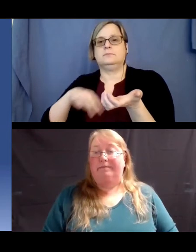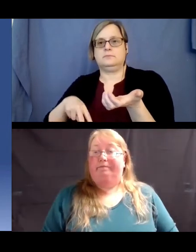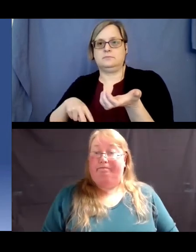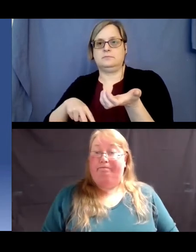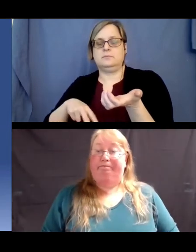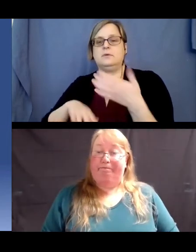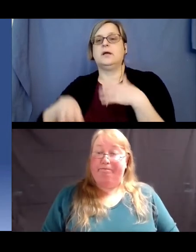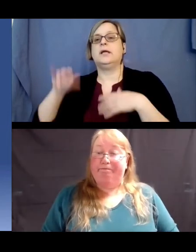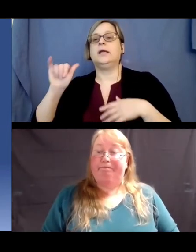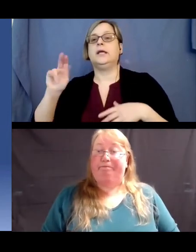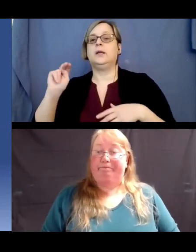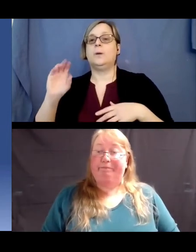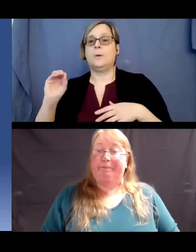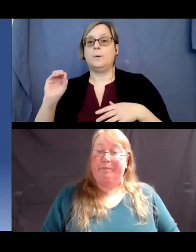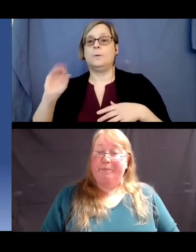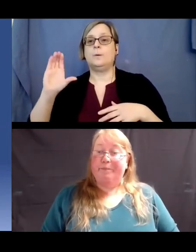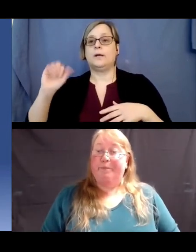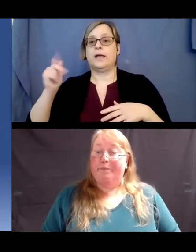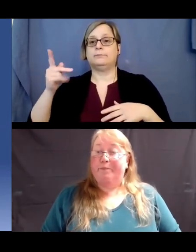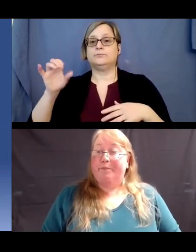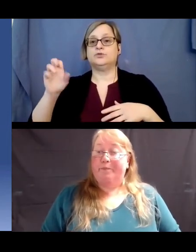calls.